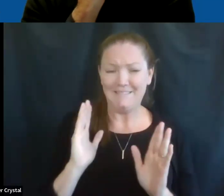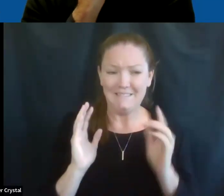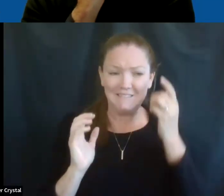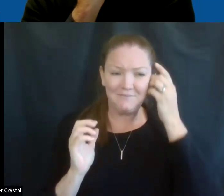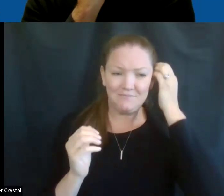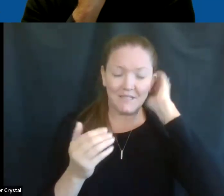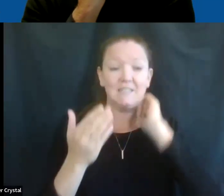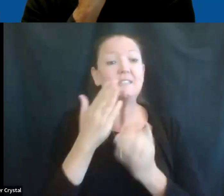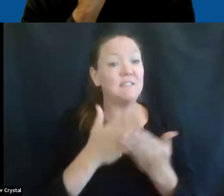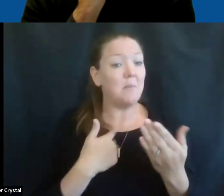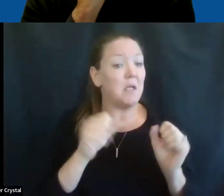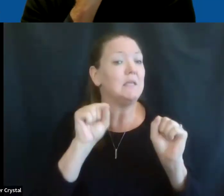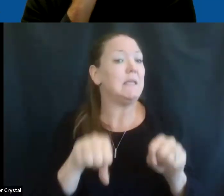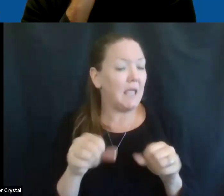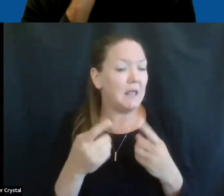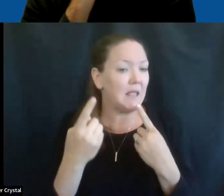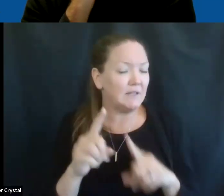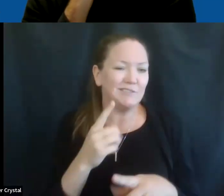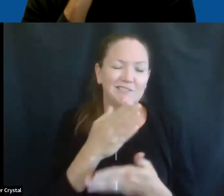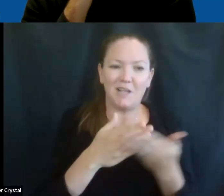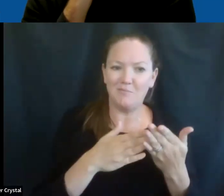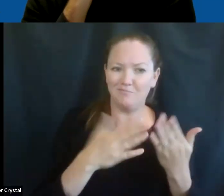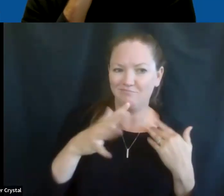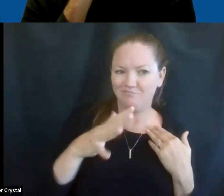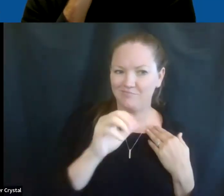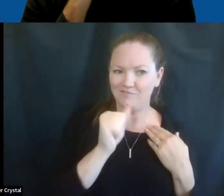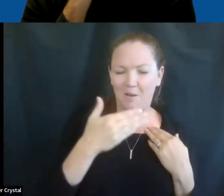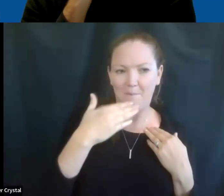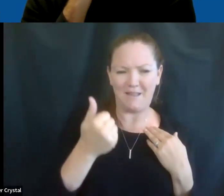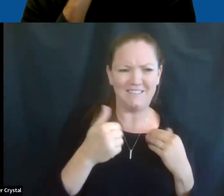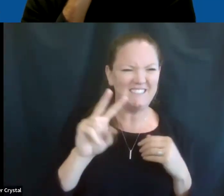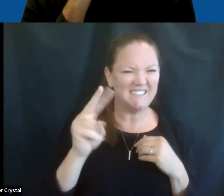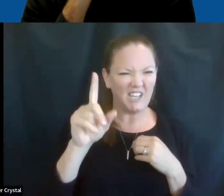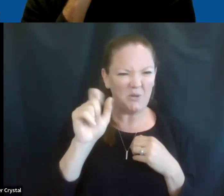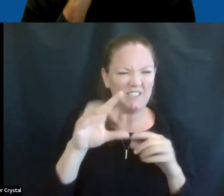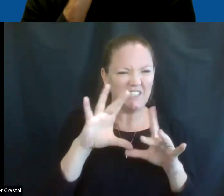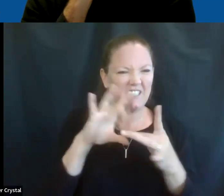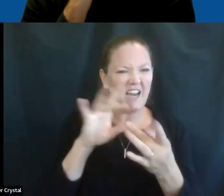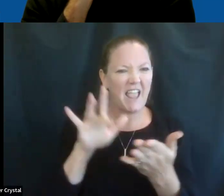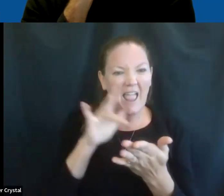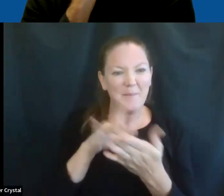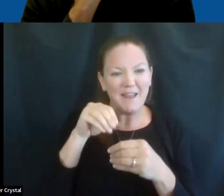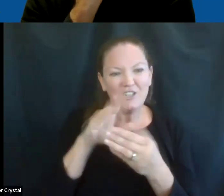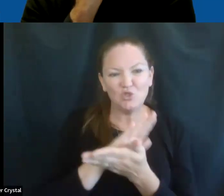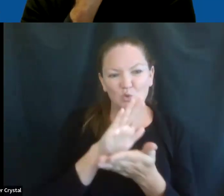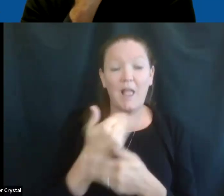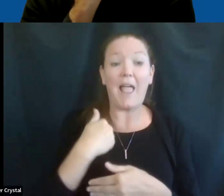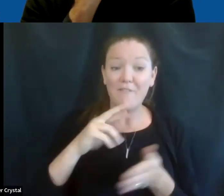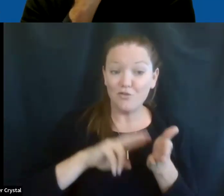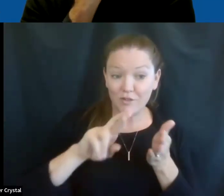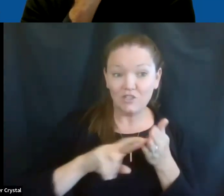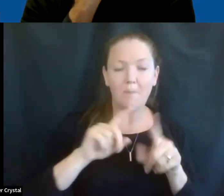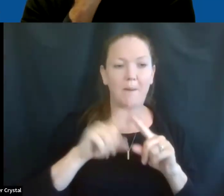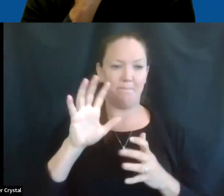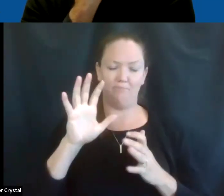of these I can't answer as well as I'd like. For example, that second question about iPads in school, there is research on that, and it is very